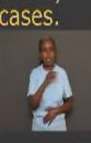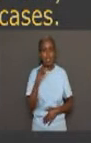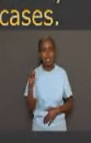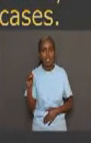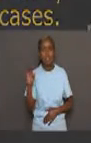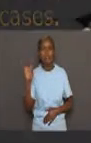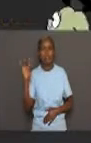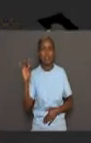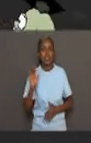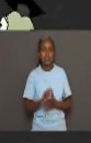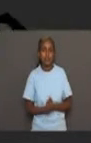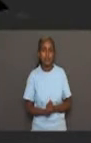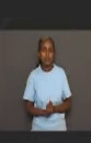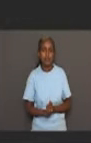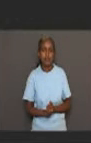an 8.